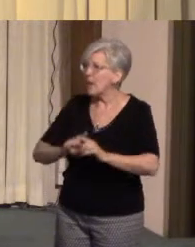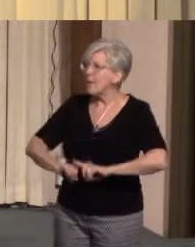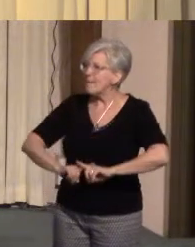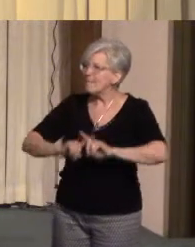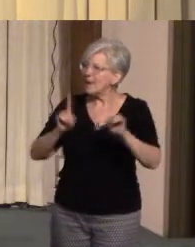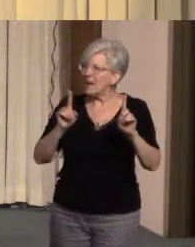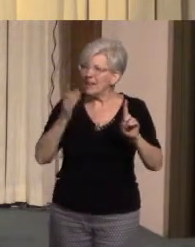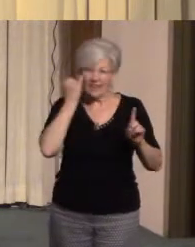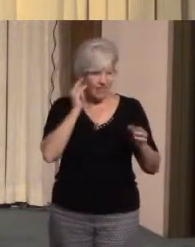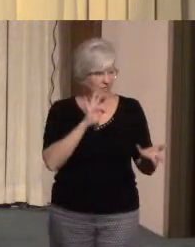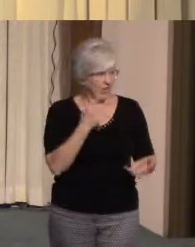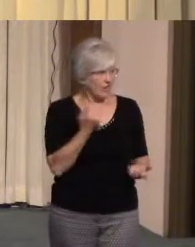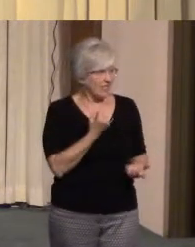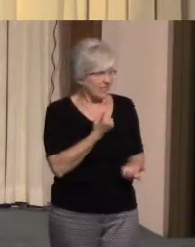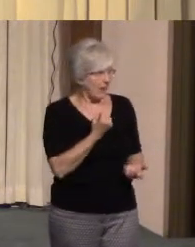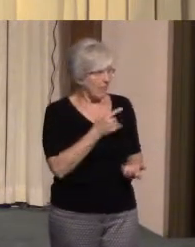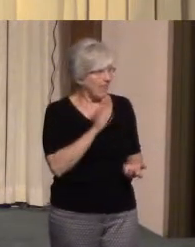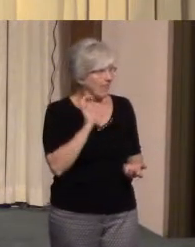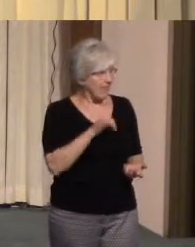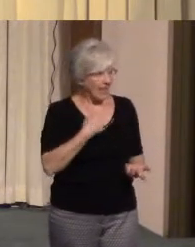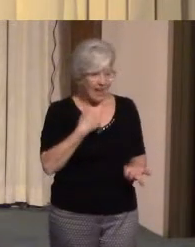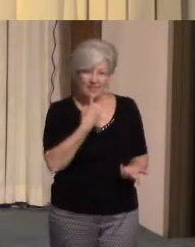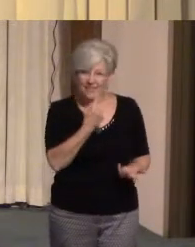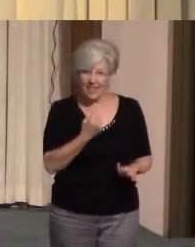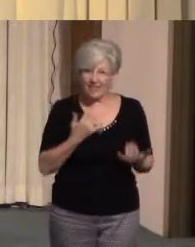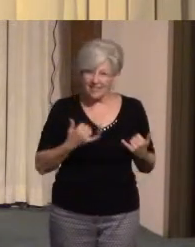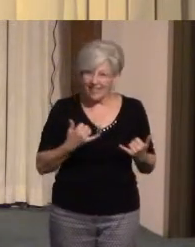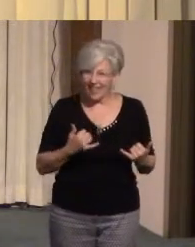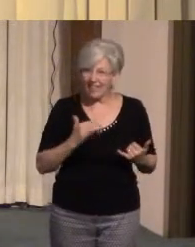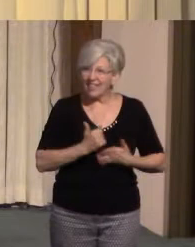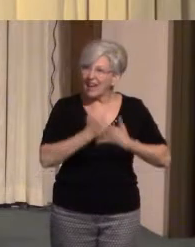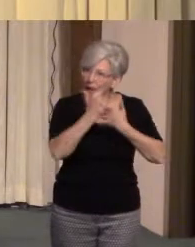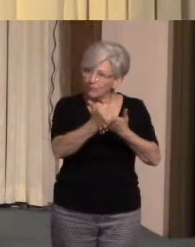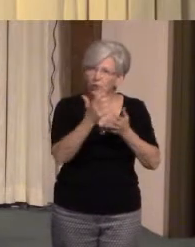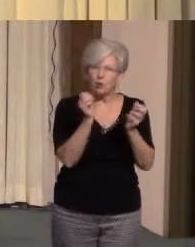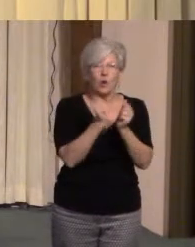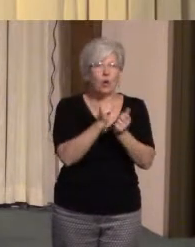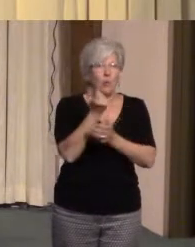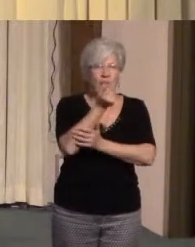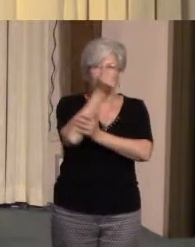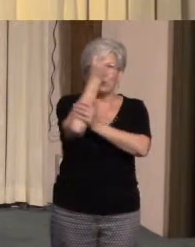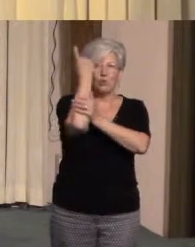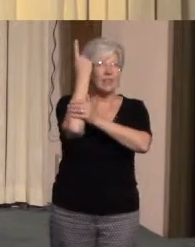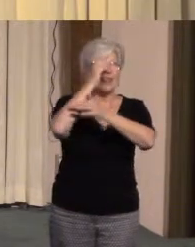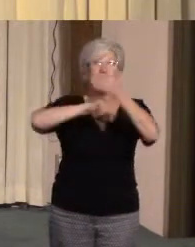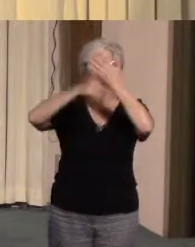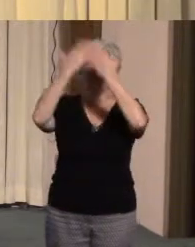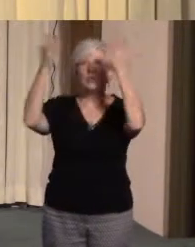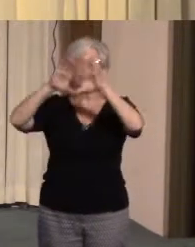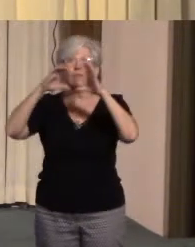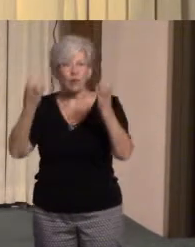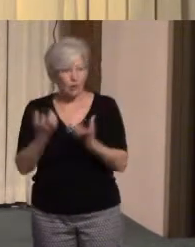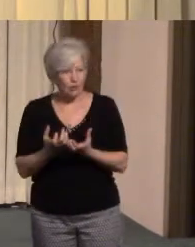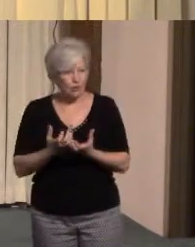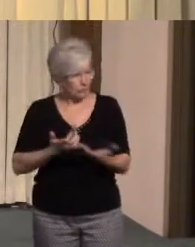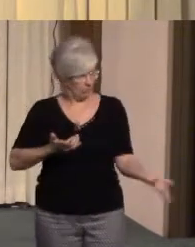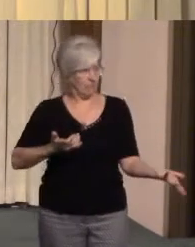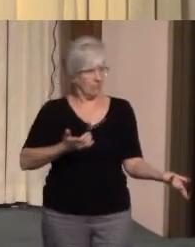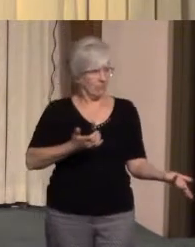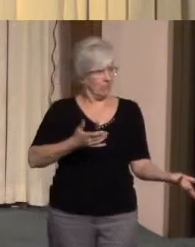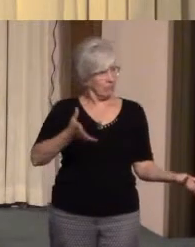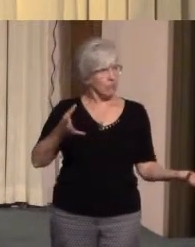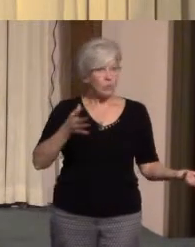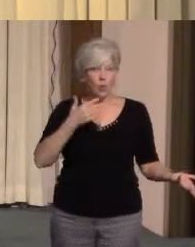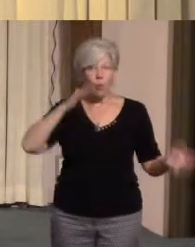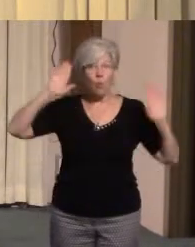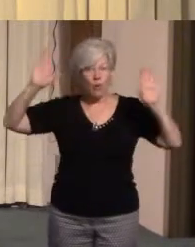to a better understanding of the universe, right, those matters of ultimate concern, yay. But if I say stuff that you don't